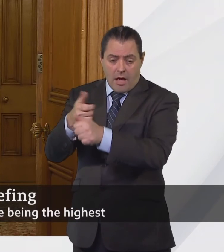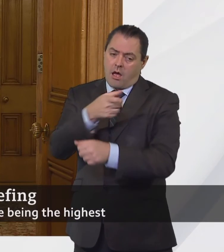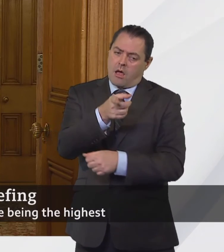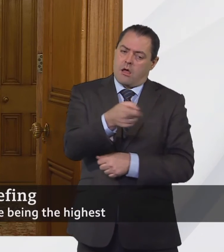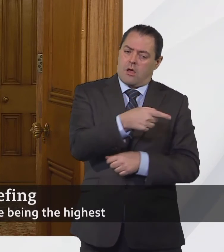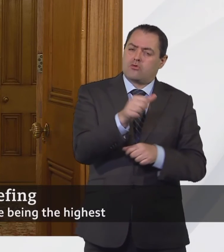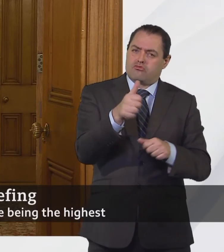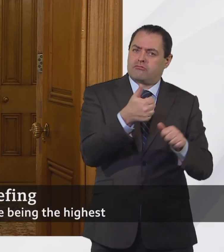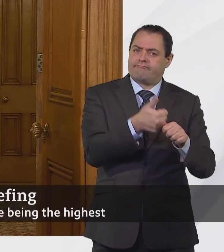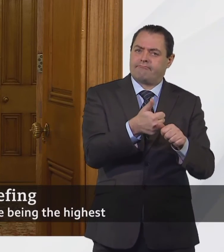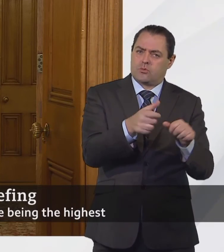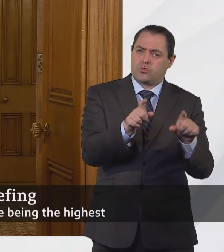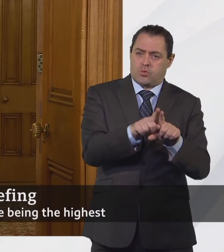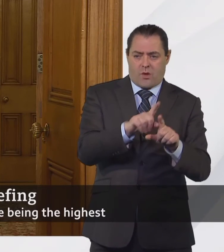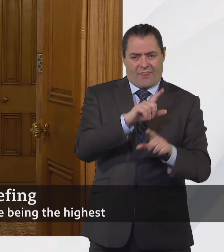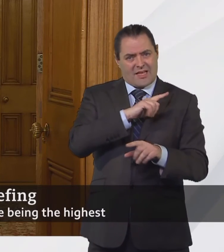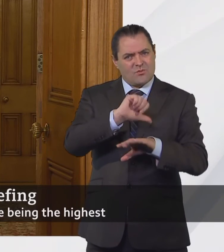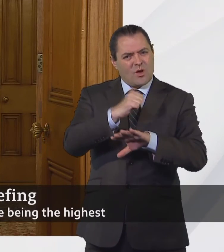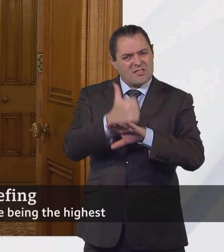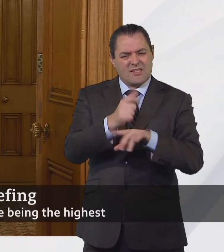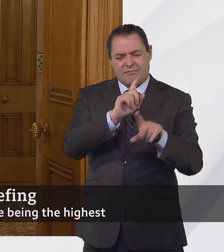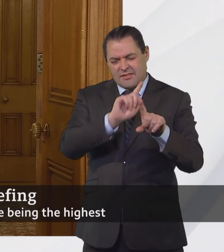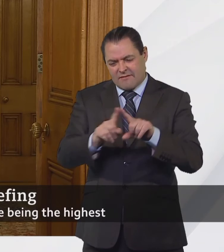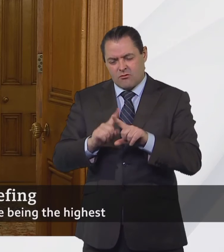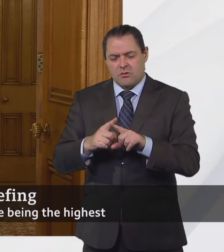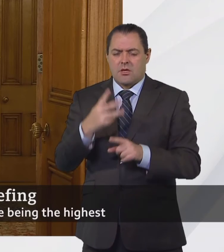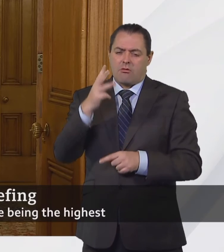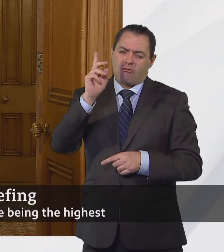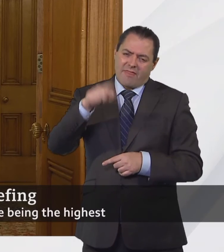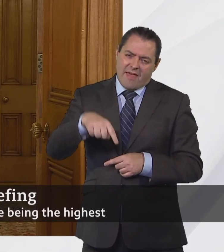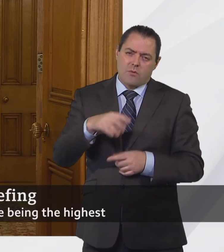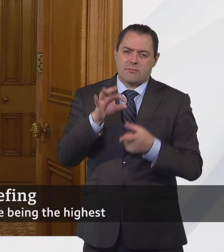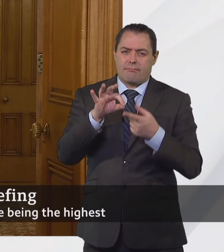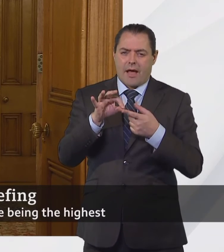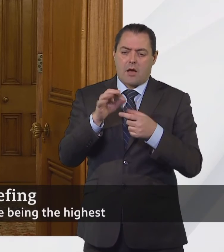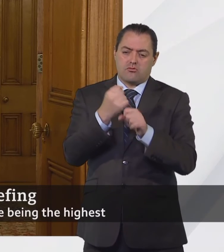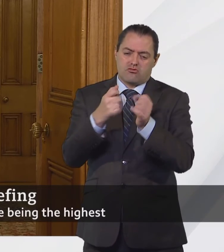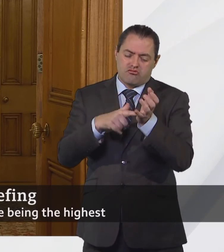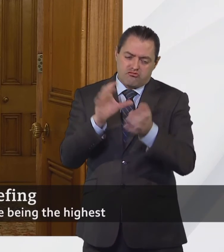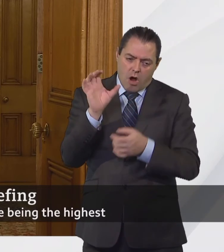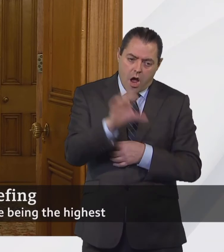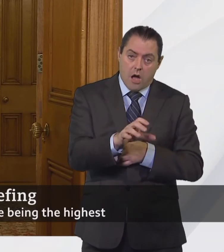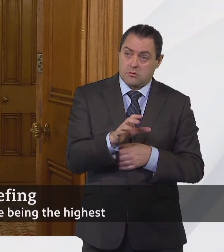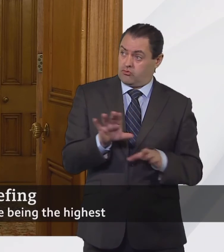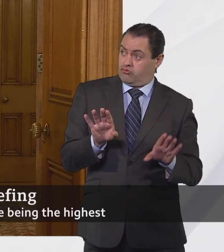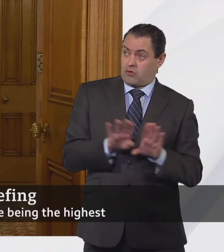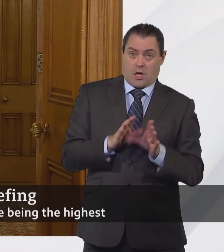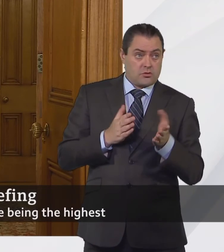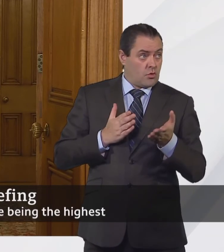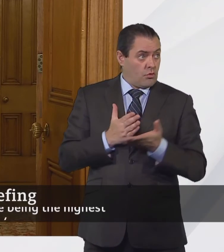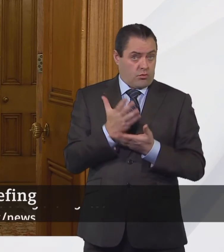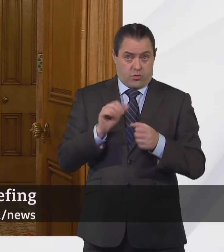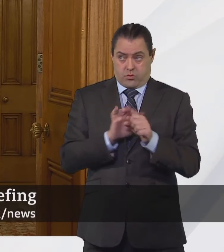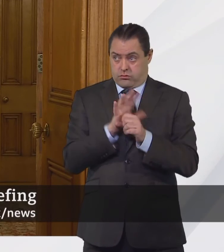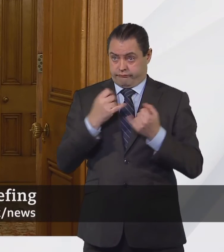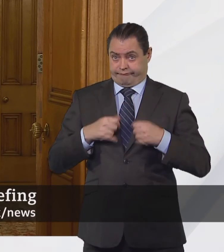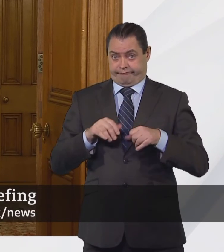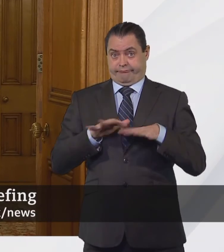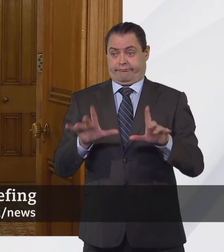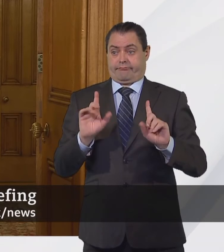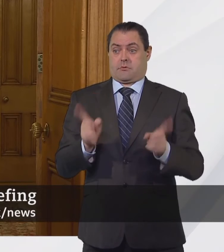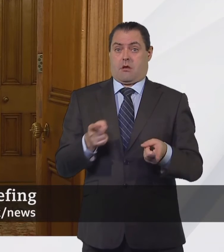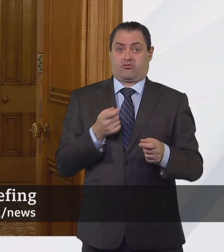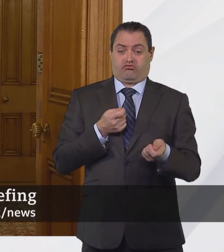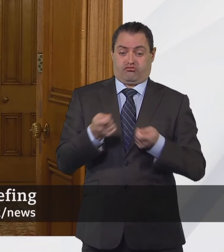we have in terms of the grants, the £3,000 grants for businesses that are forced to close as a result of what is happening. The